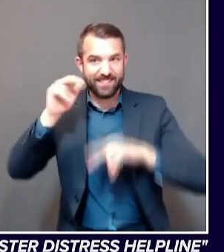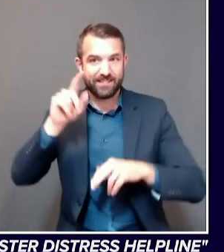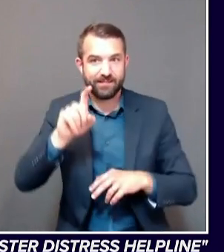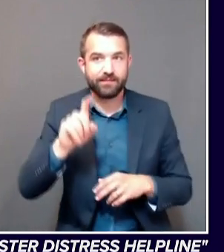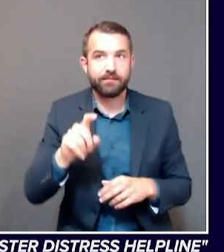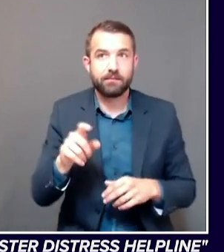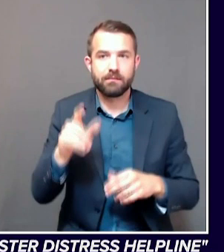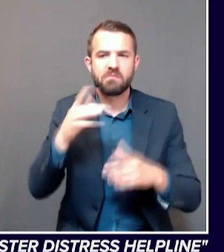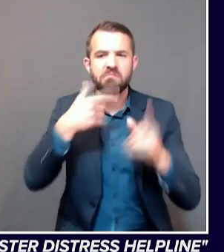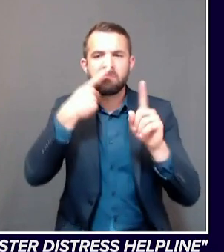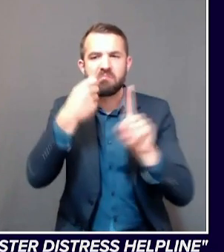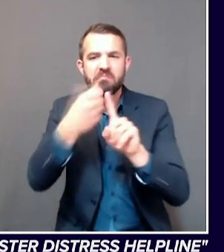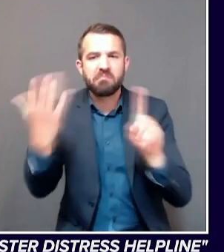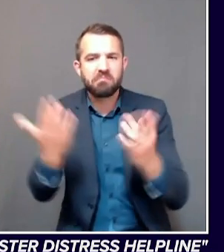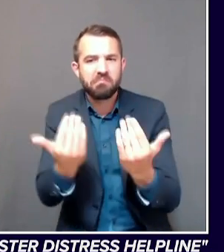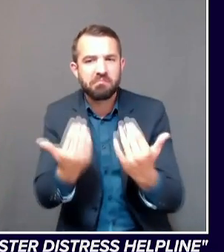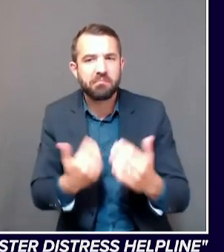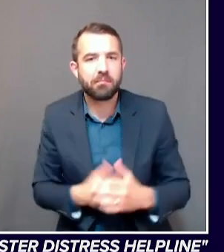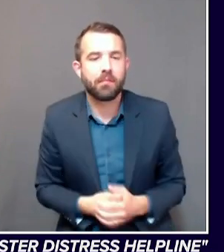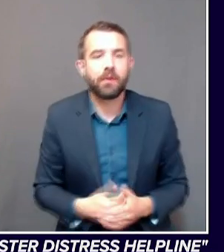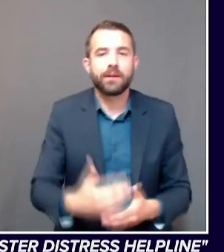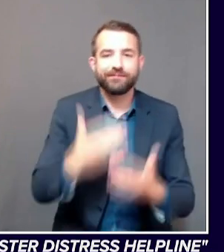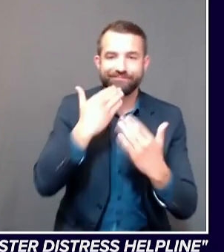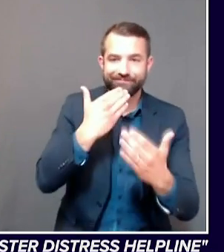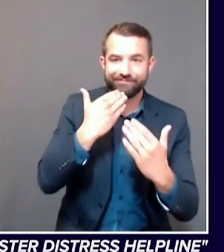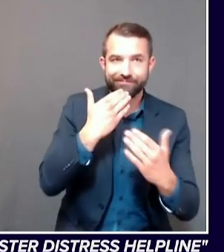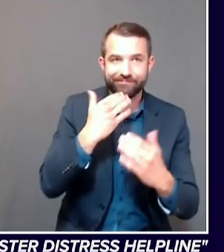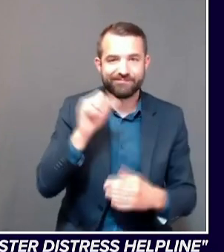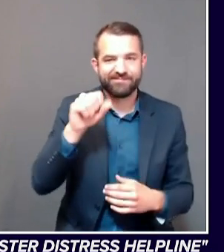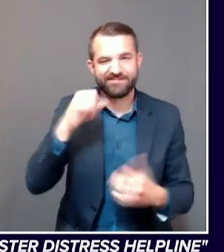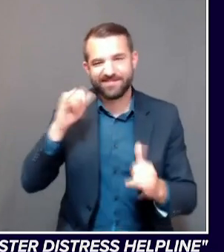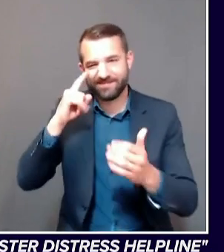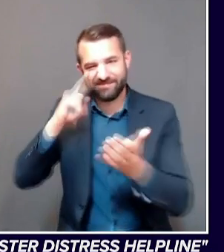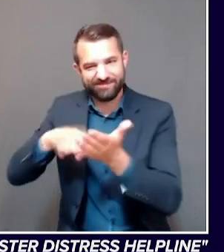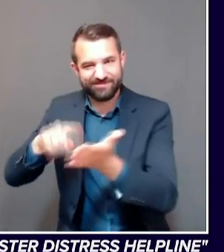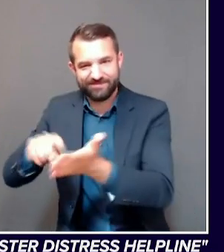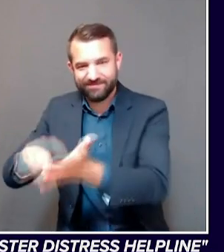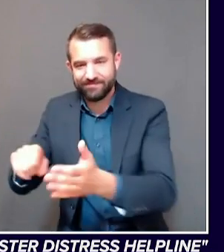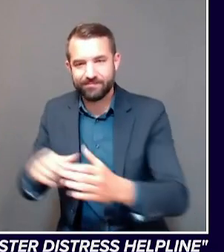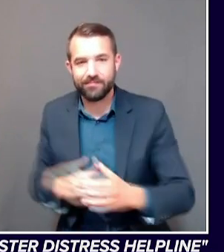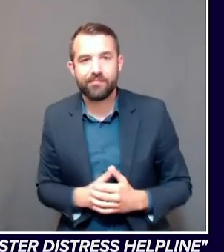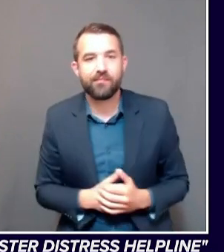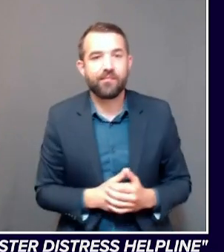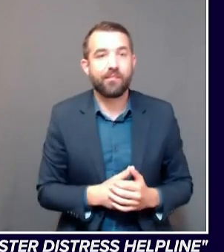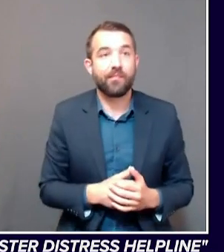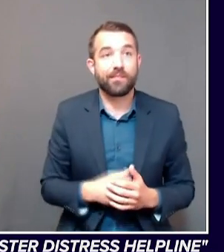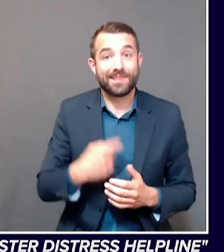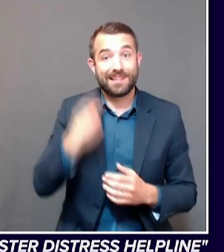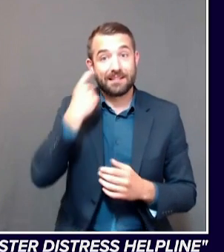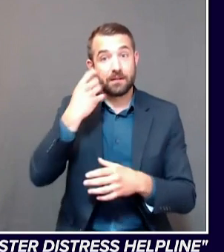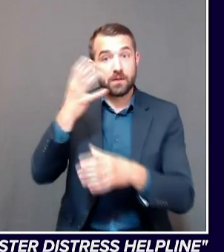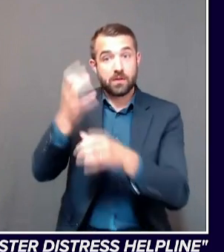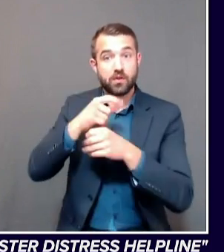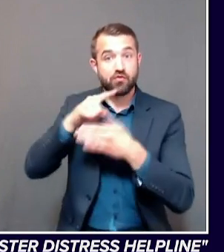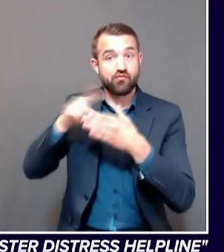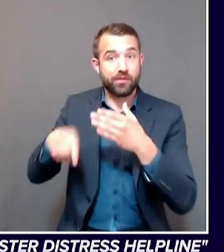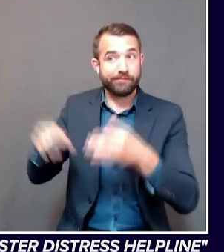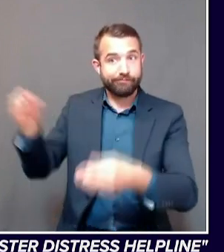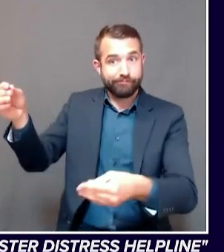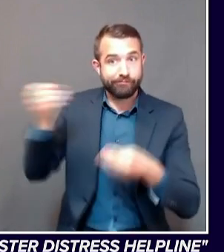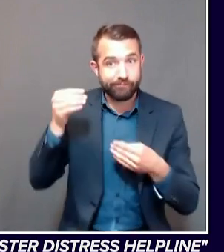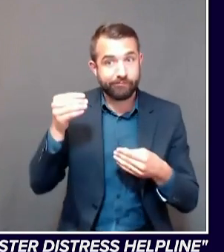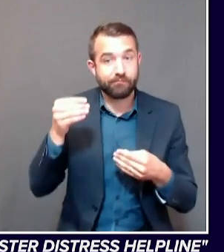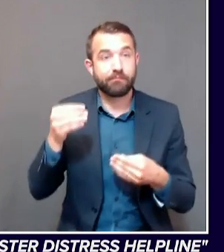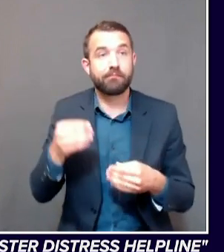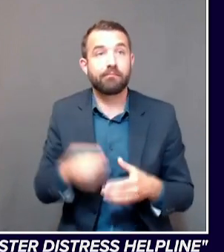Caitlin, our investigation is still underway. As you noted, we recently received results that suggested that the 4